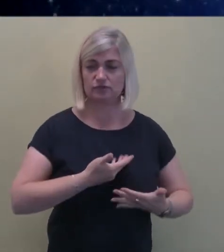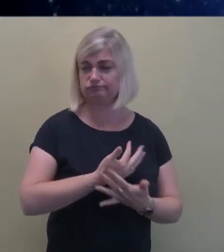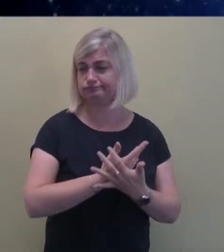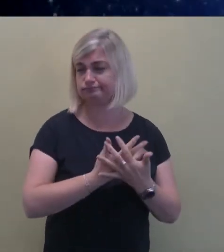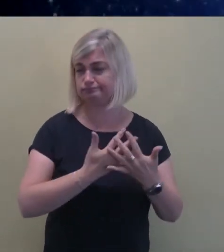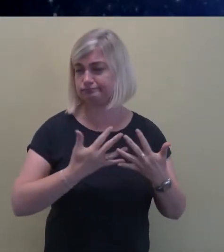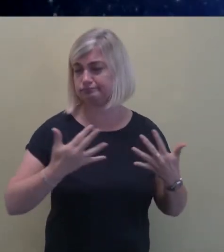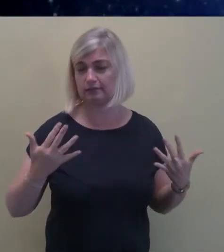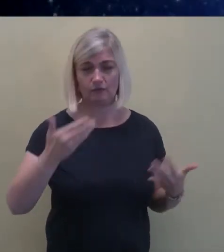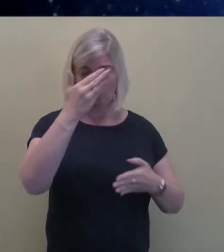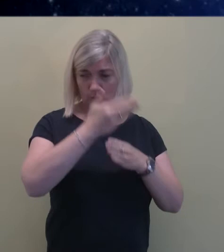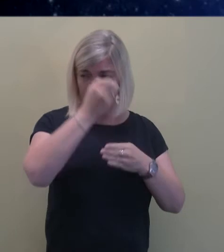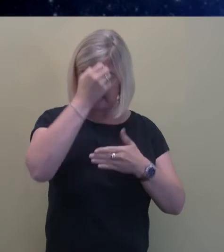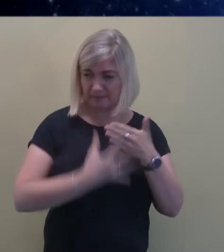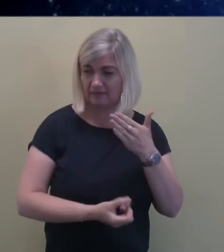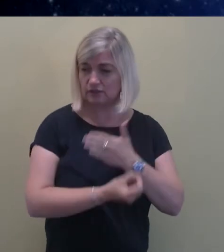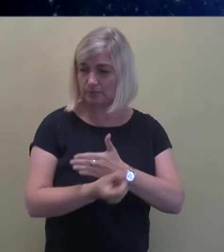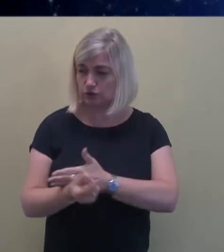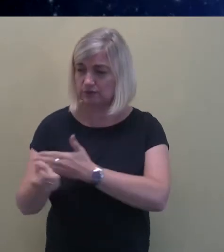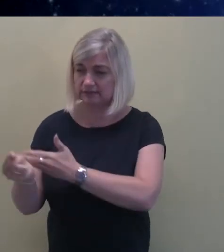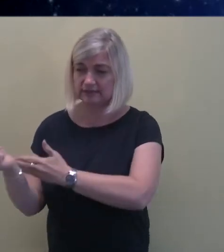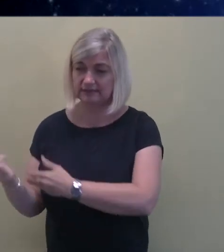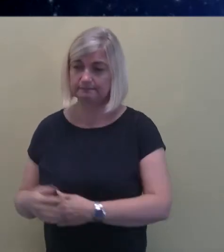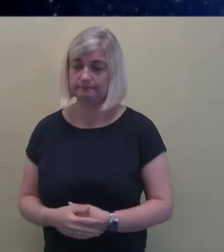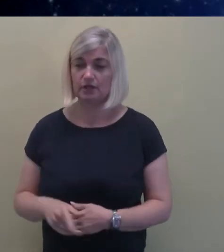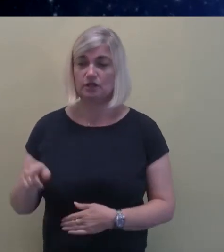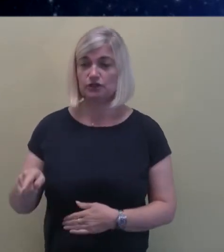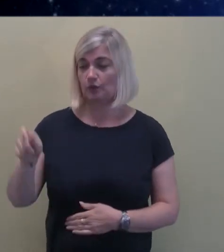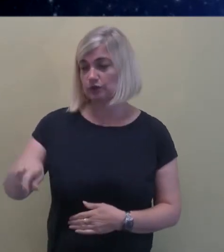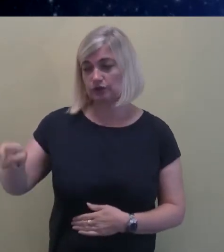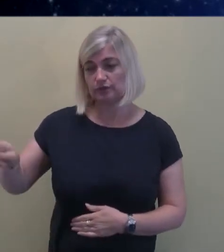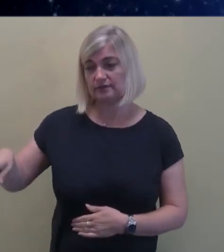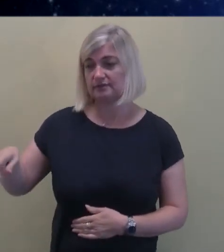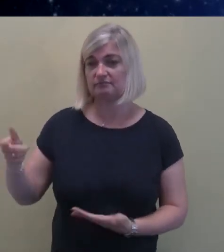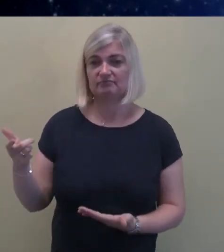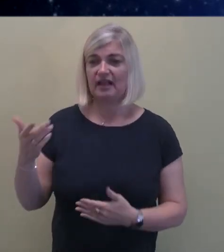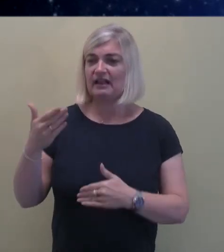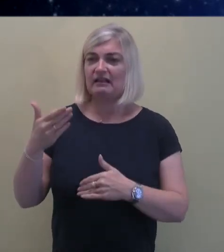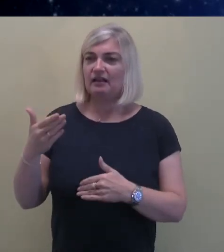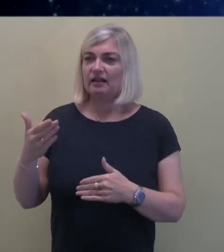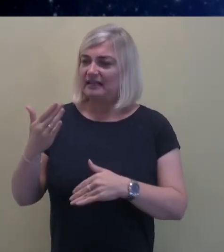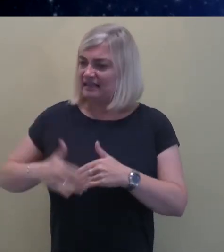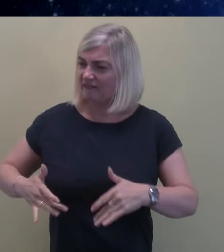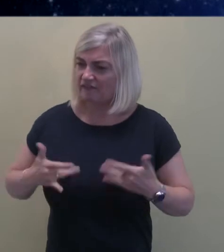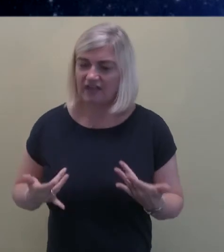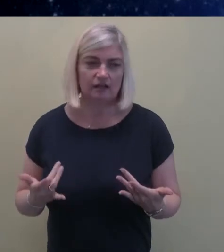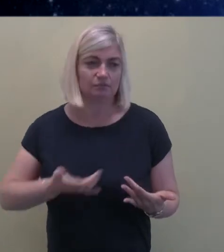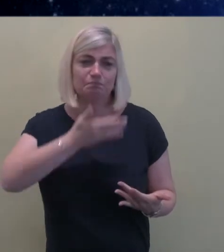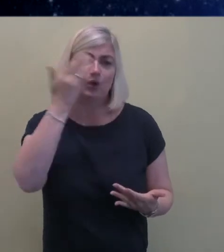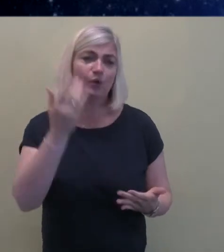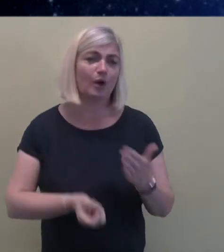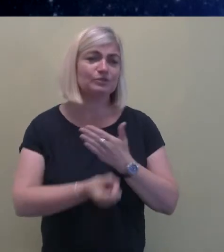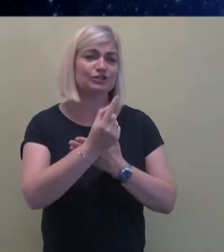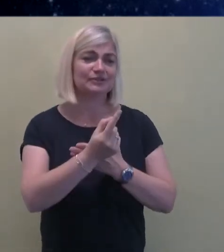of classroom. We have enrichment, and in that we do sports activities. We've got our sports department, our colleagues from sports